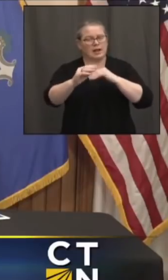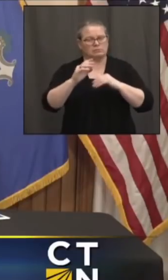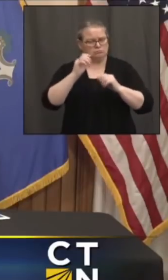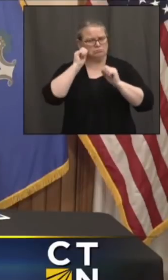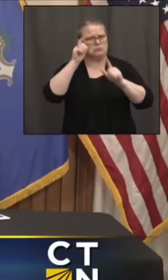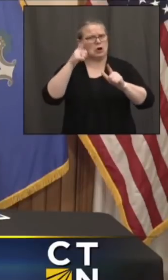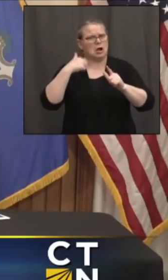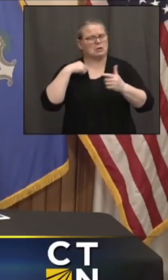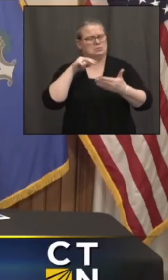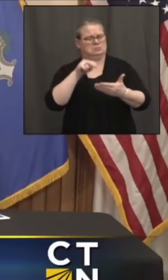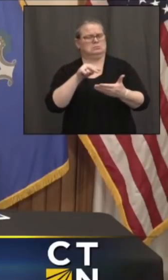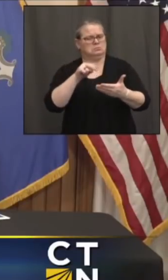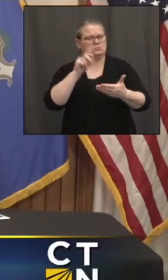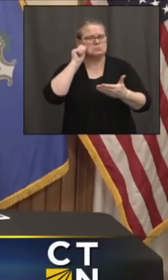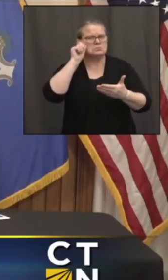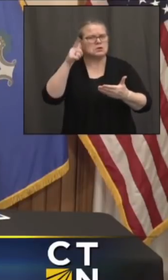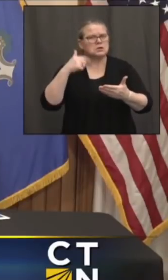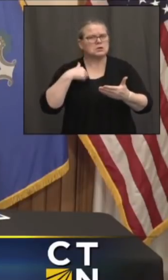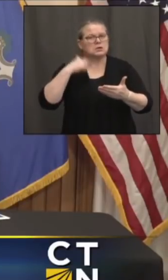were